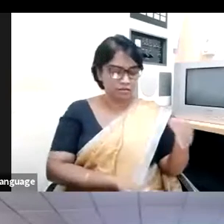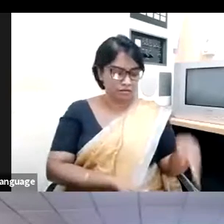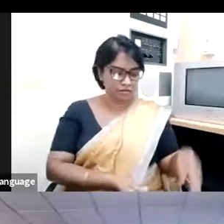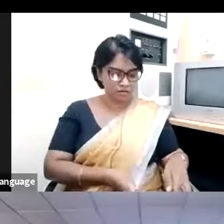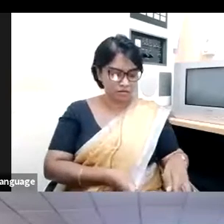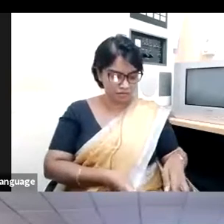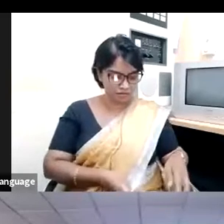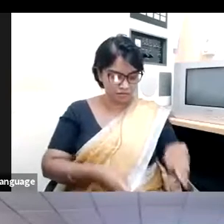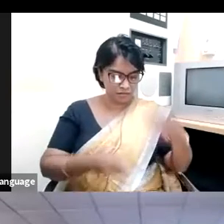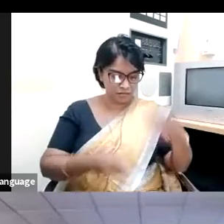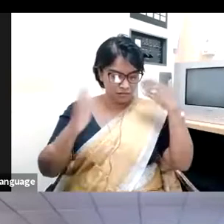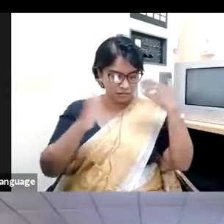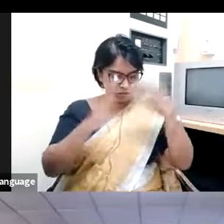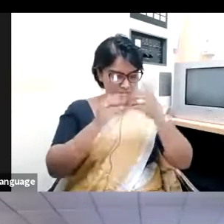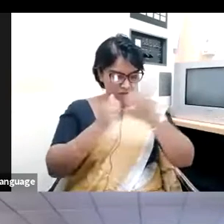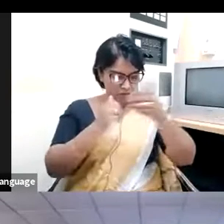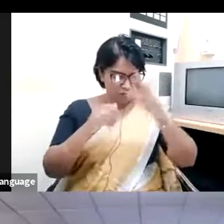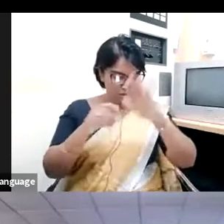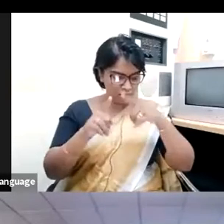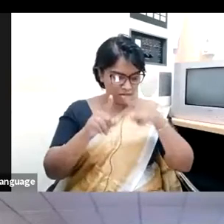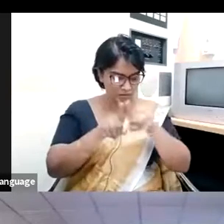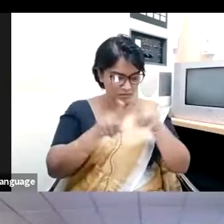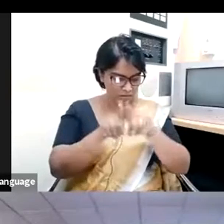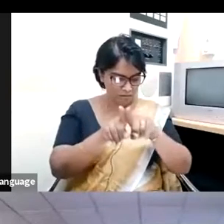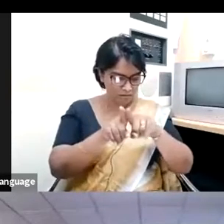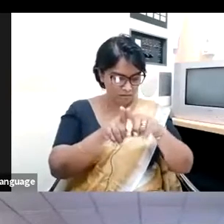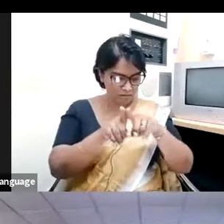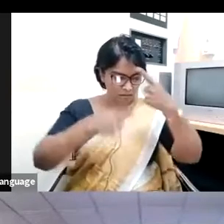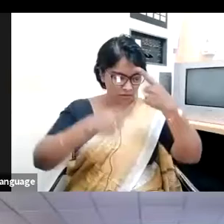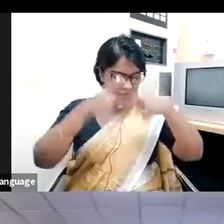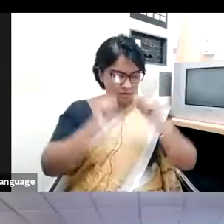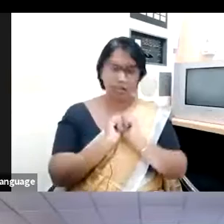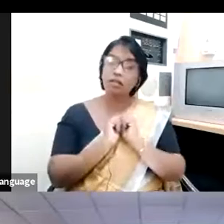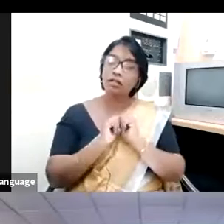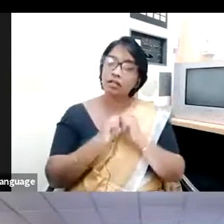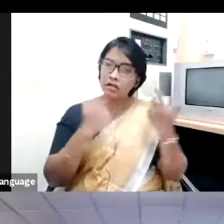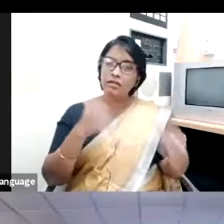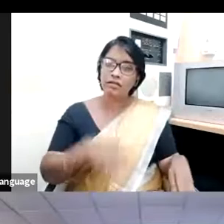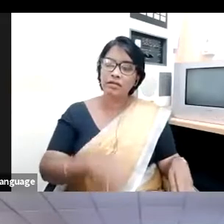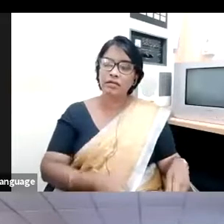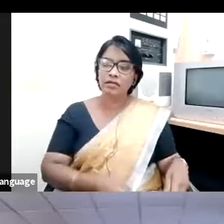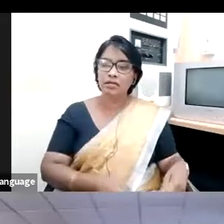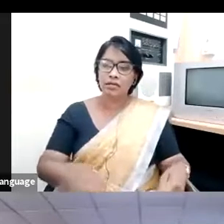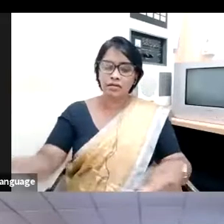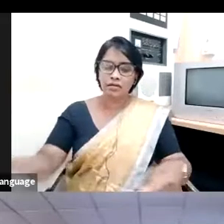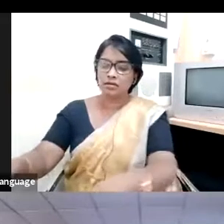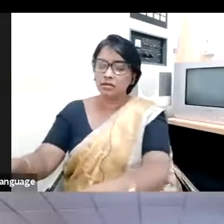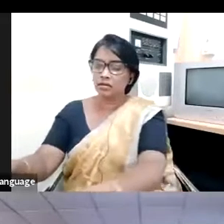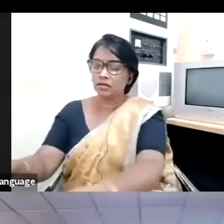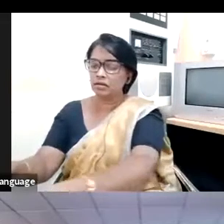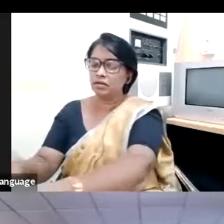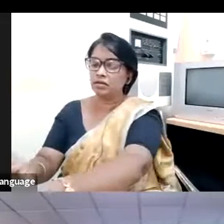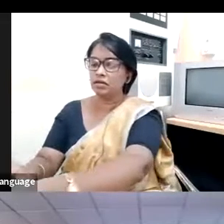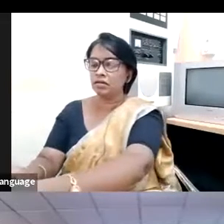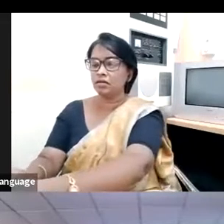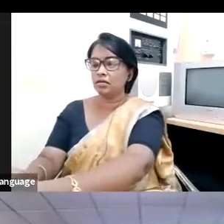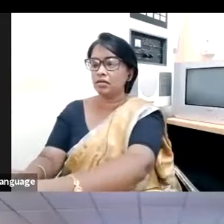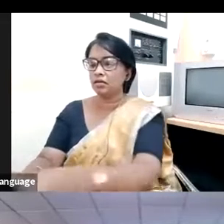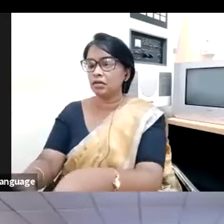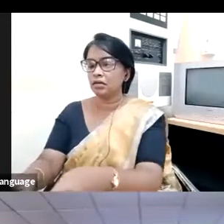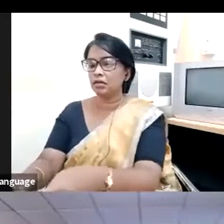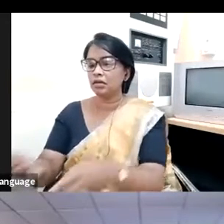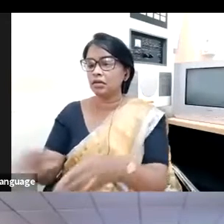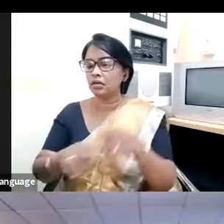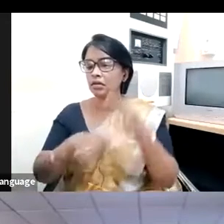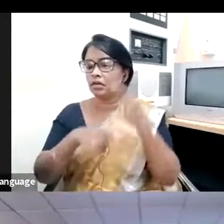a feel-good factor, but I don't think it will complement the solution that we are all looking at. So my plea is that all of us